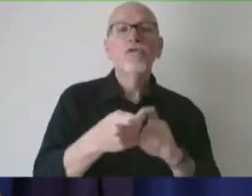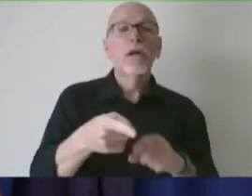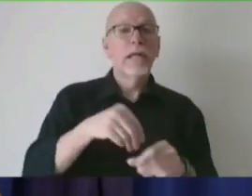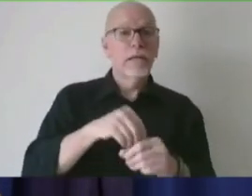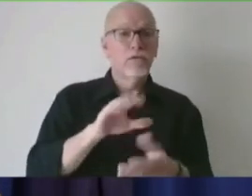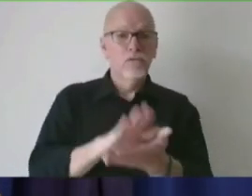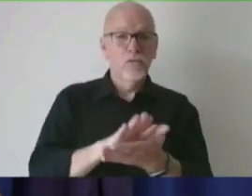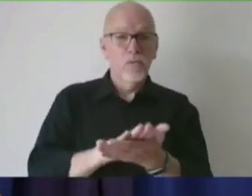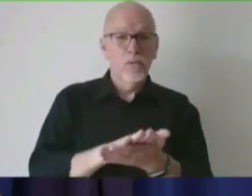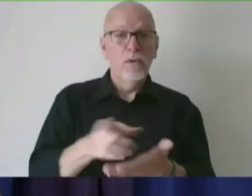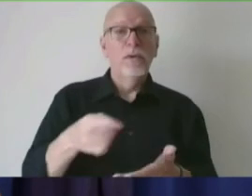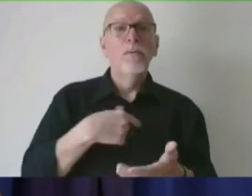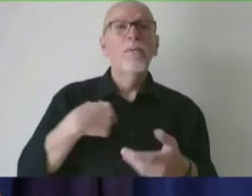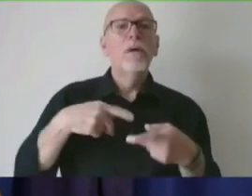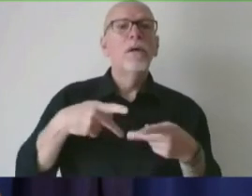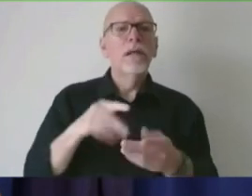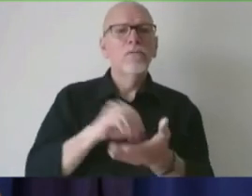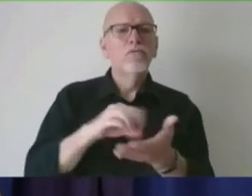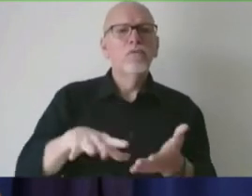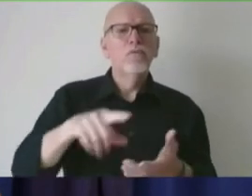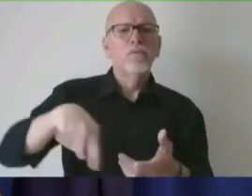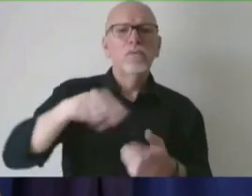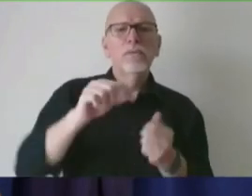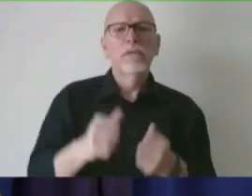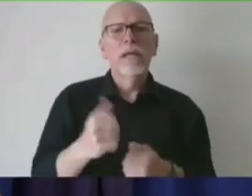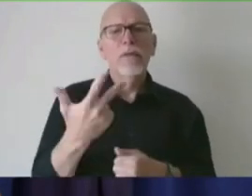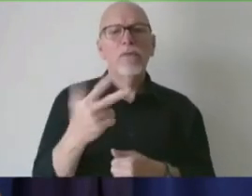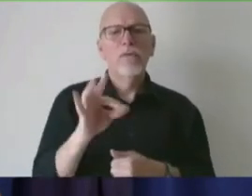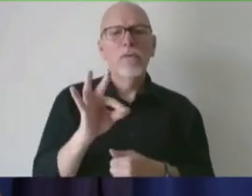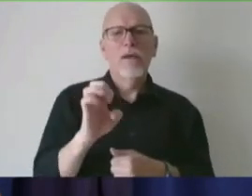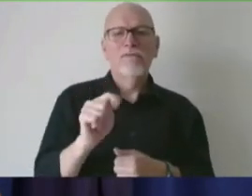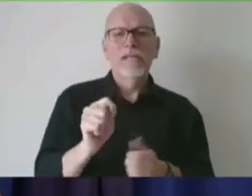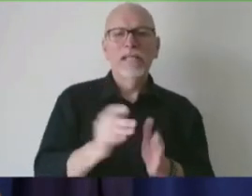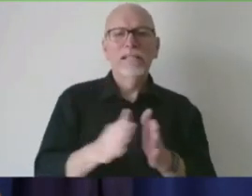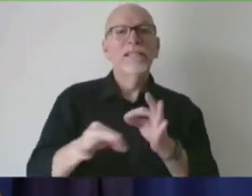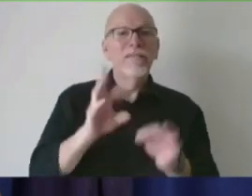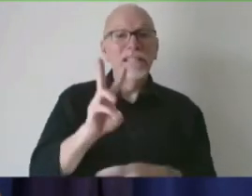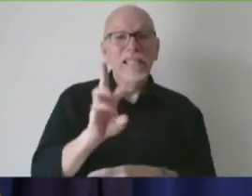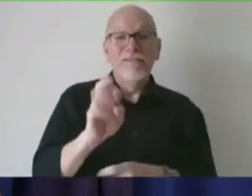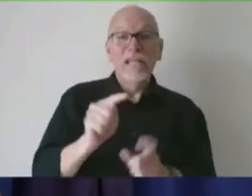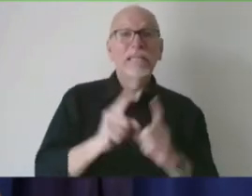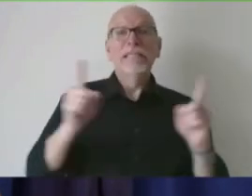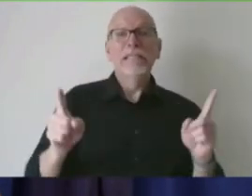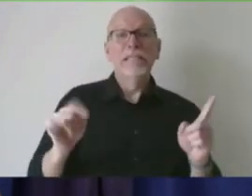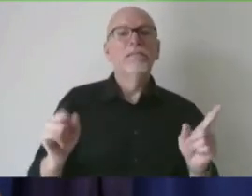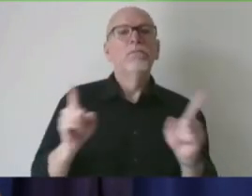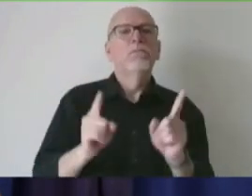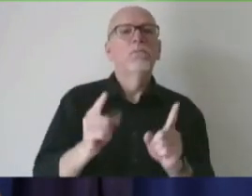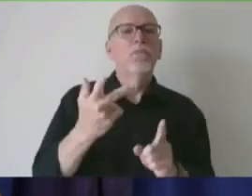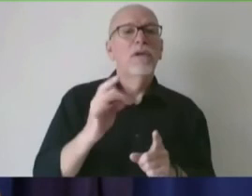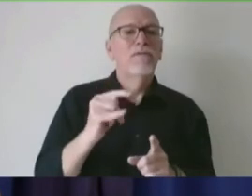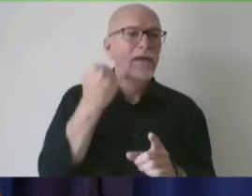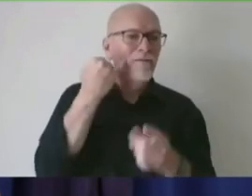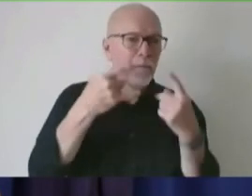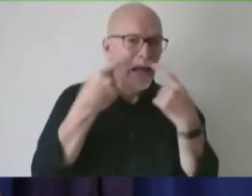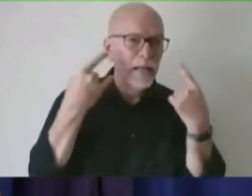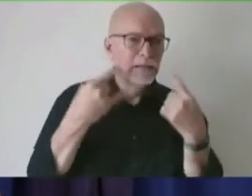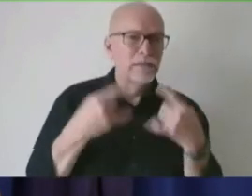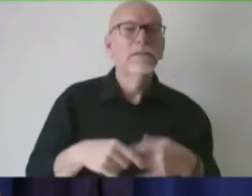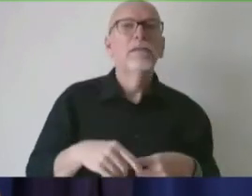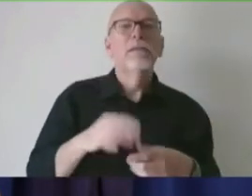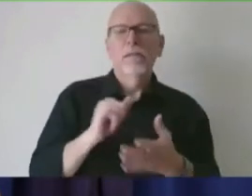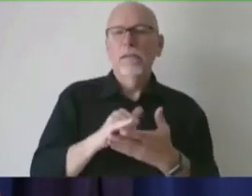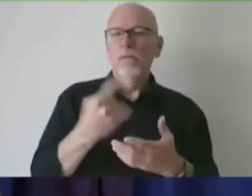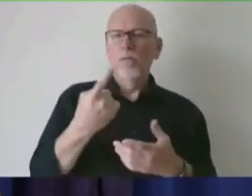and allowed the students to be at least 3 foot or beyond rather than 6 foot as long as everybody's masked. So that's the only difference.